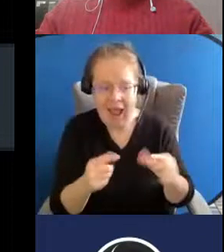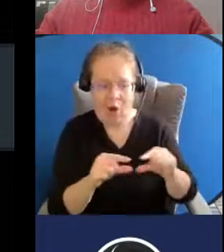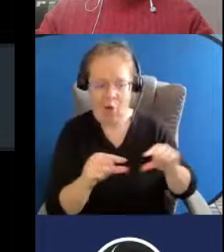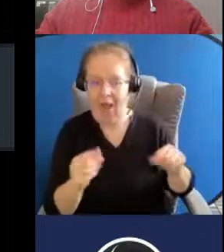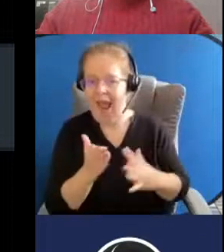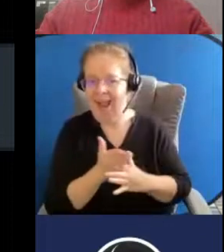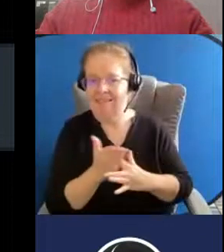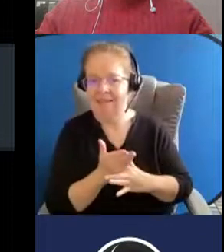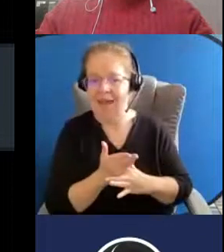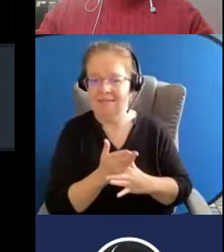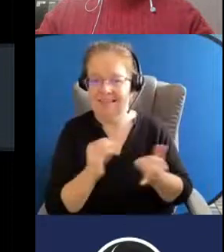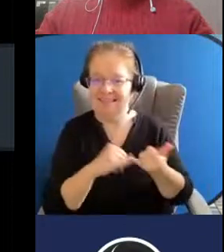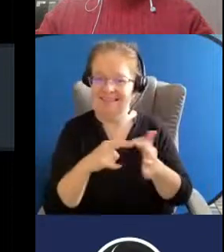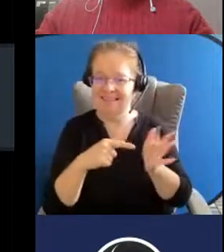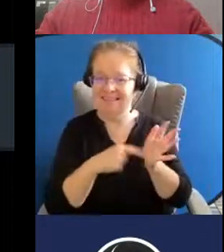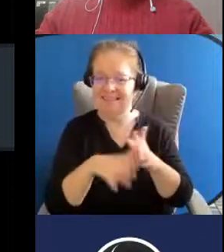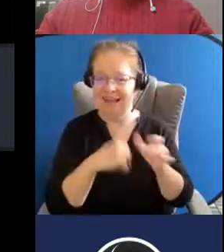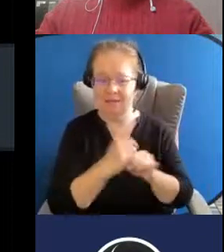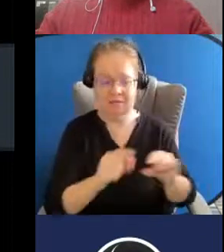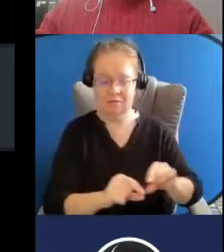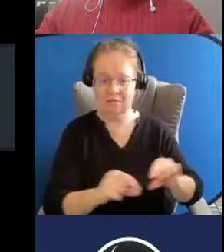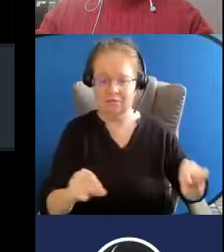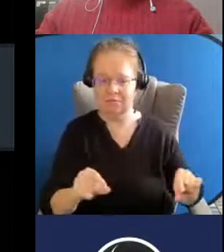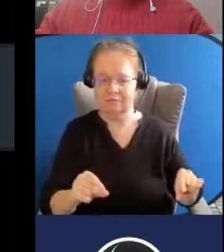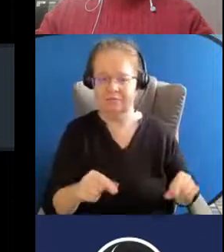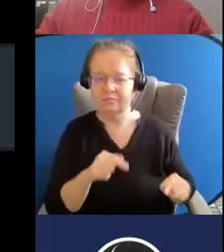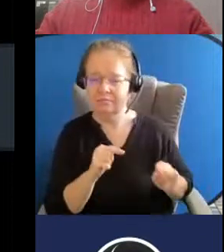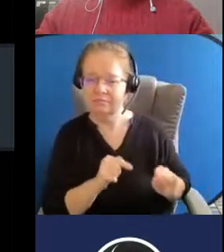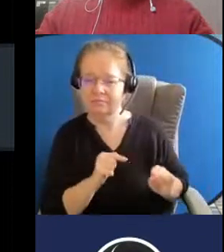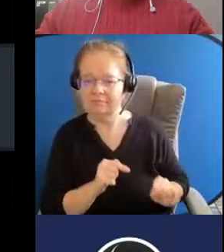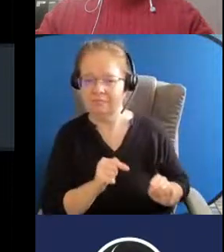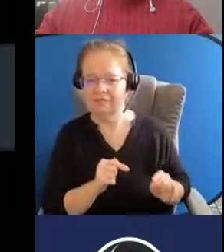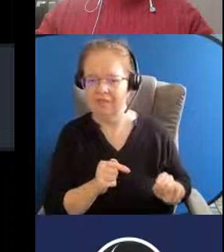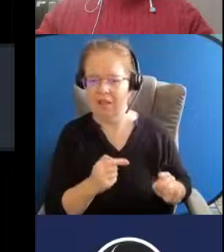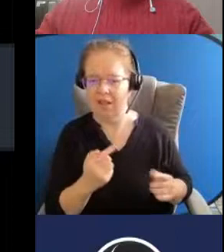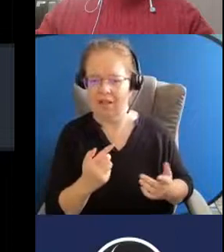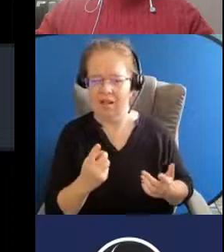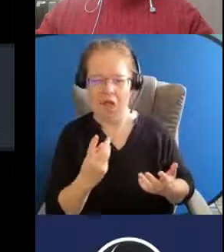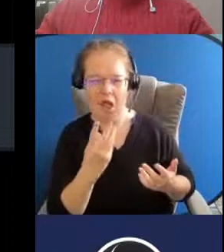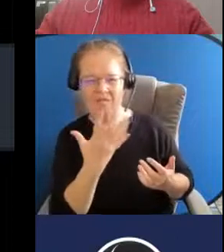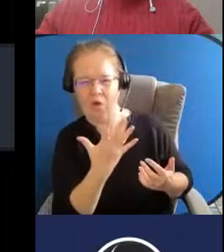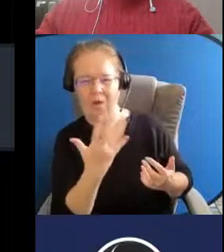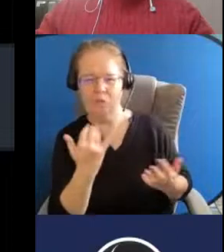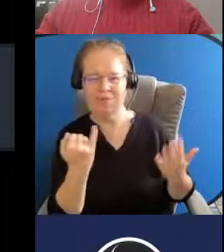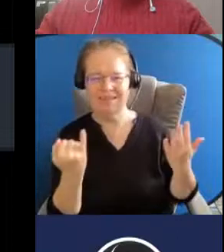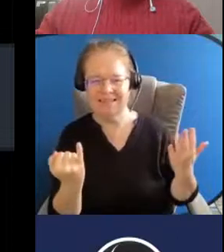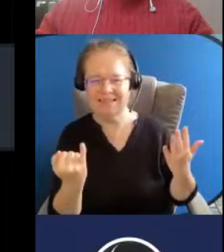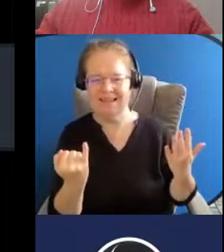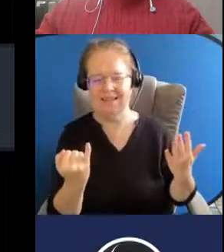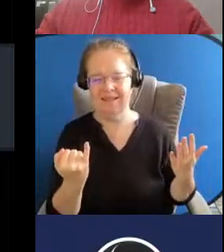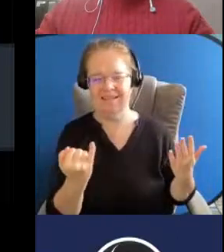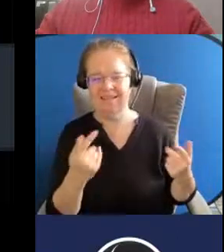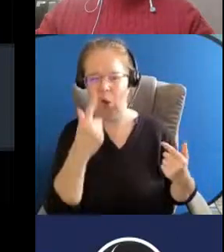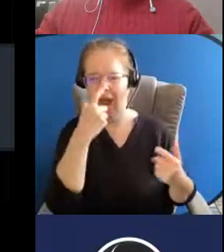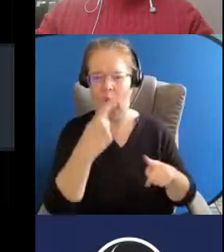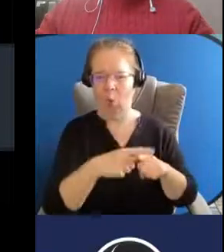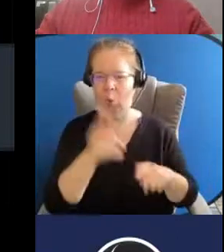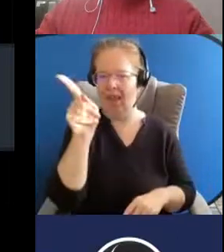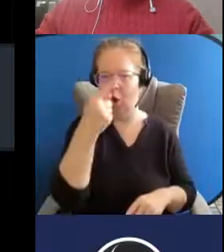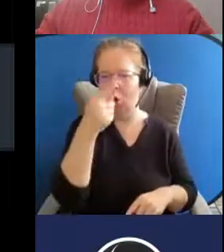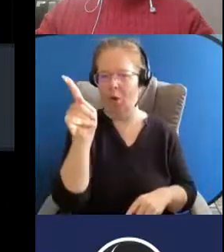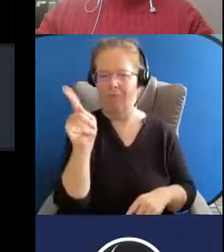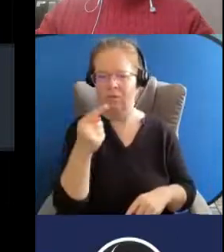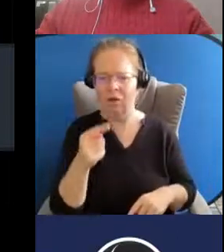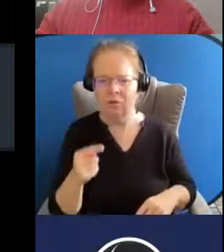settings right there. So it gives you a little bit of a taste of 5 or 6 first, settings to quickly turn on and off.